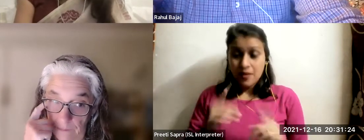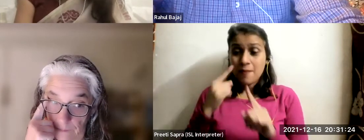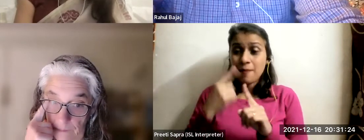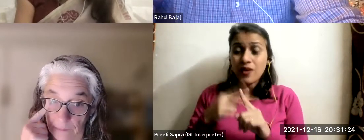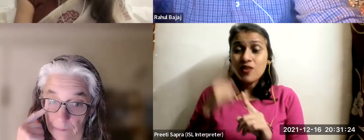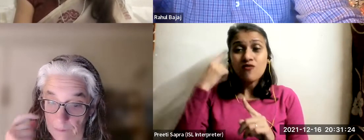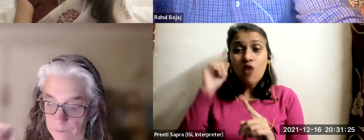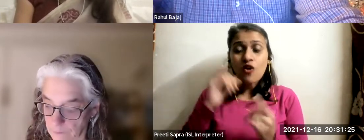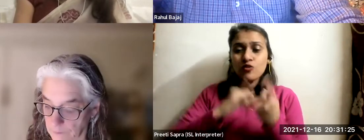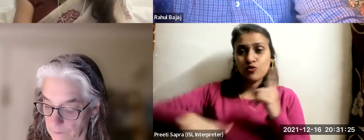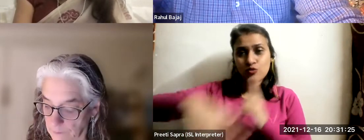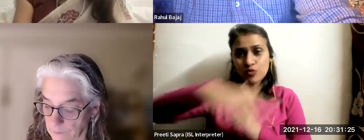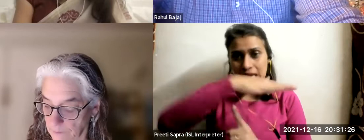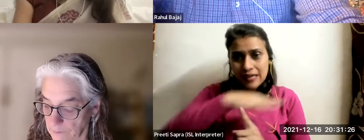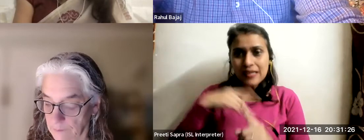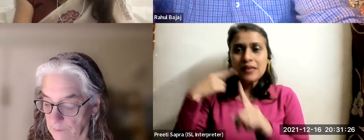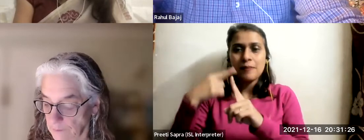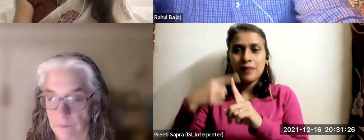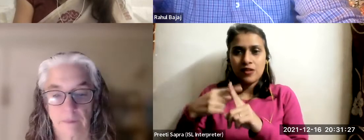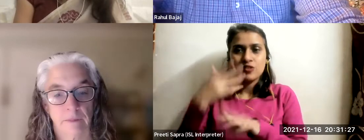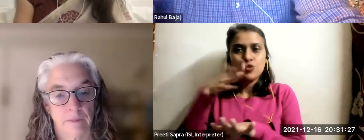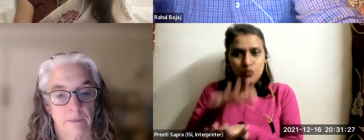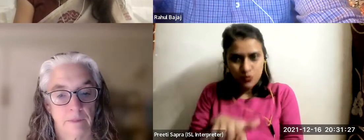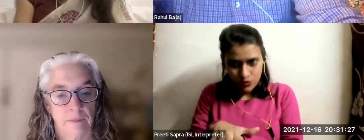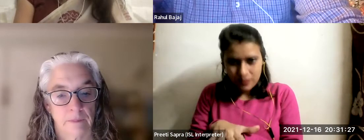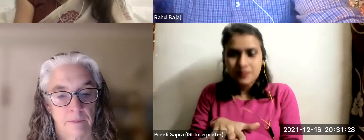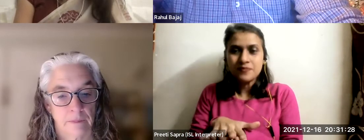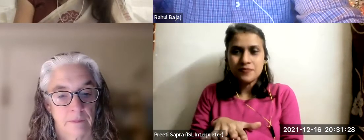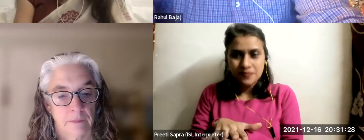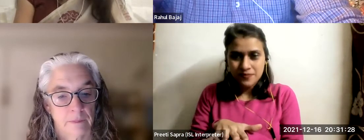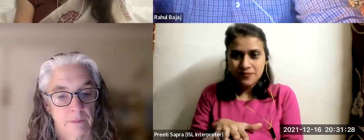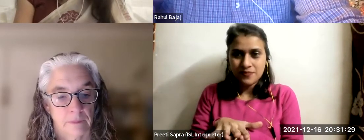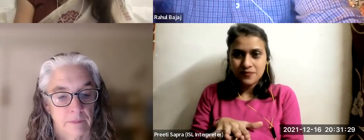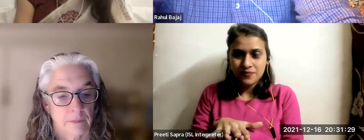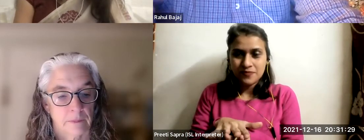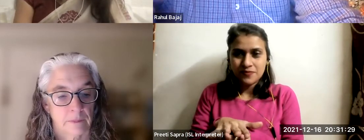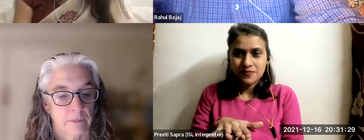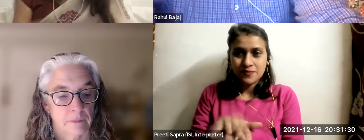society and inclusion, so that you can also do,